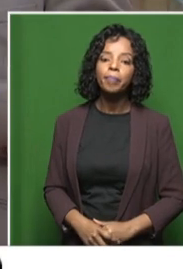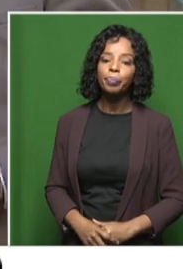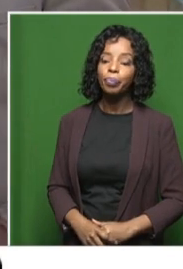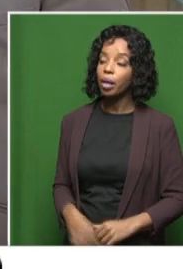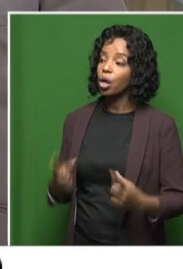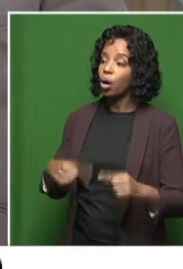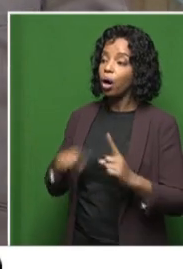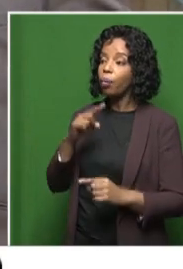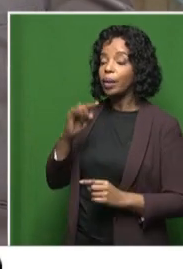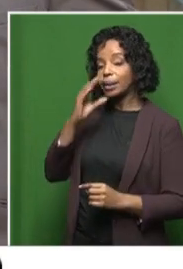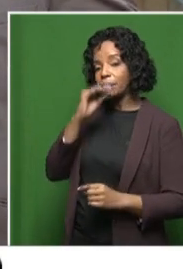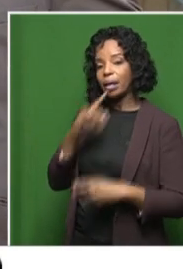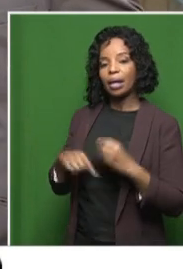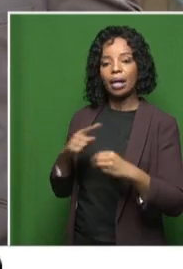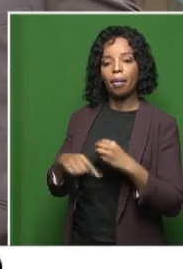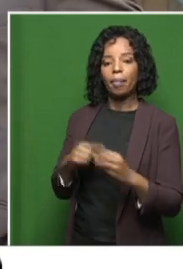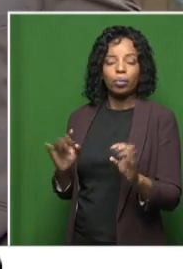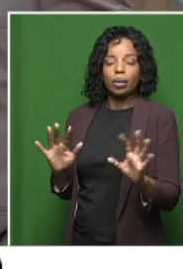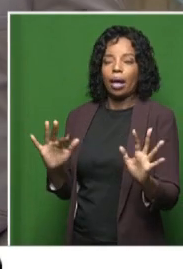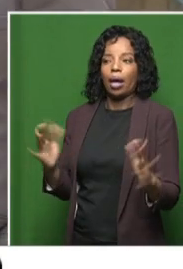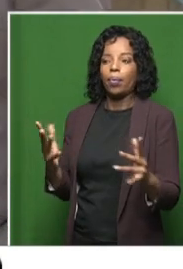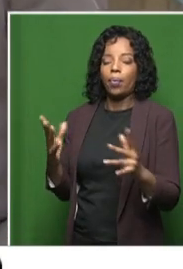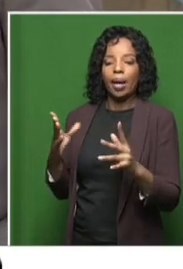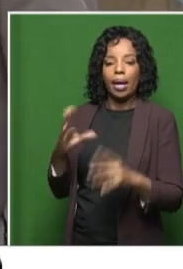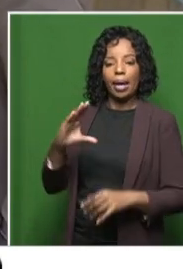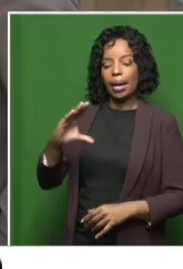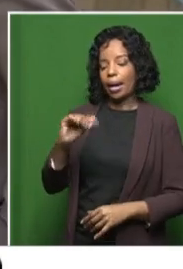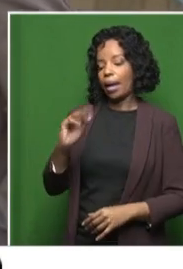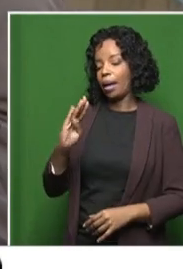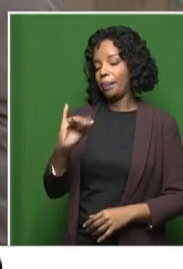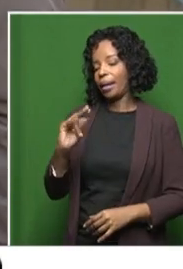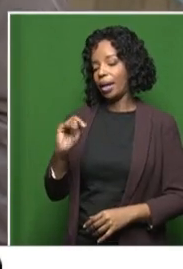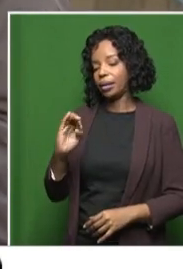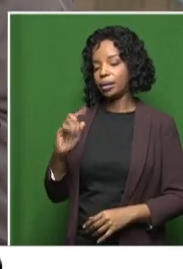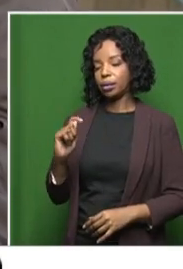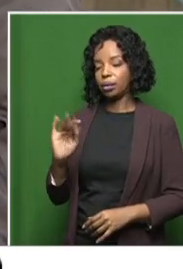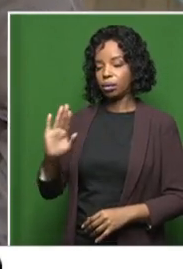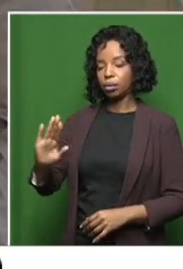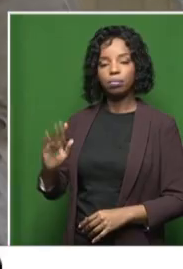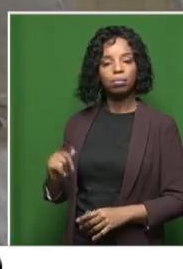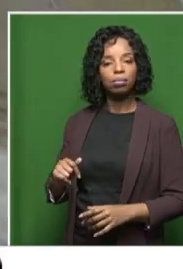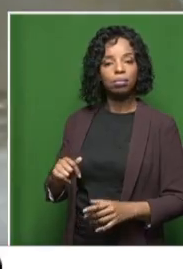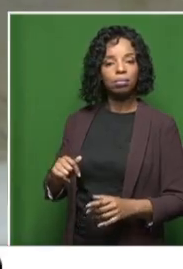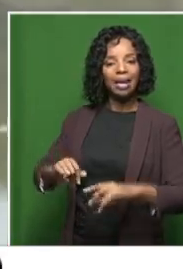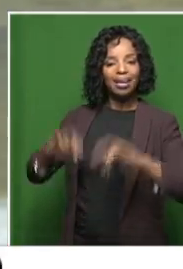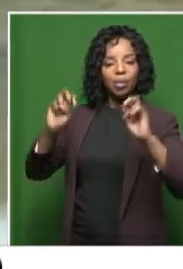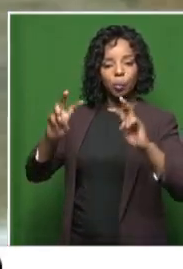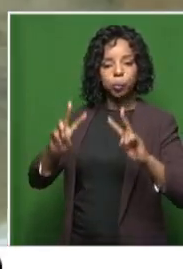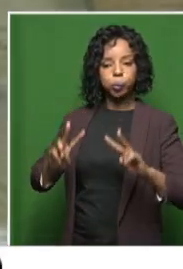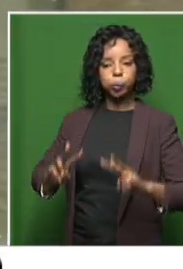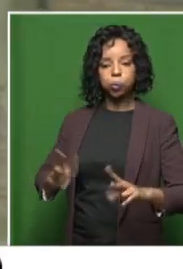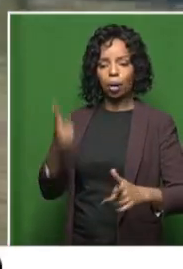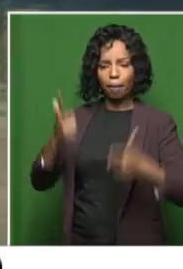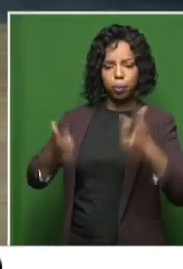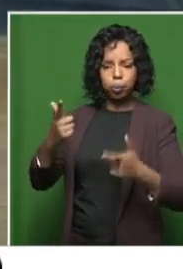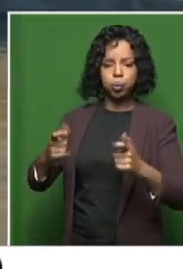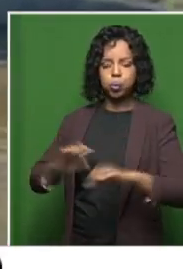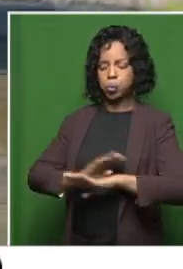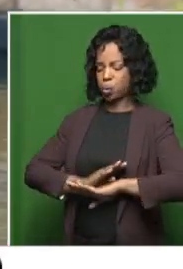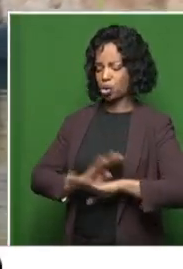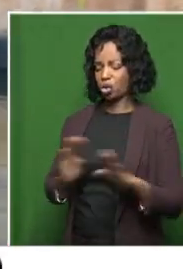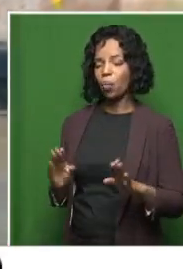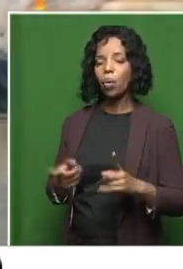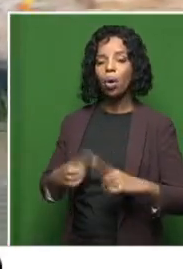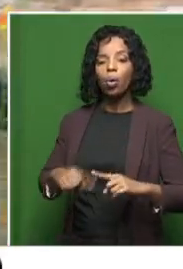guns outside a cabinet meeting, Vision 2063, silencing of the guns. Not much, we don't hear much of it anymore. We don't